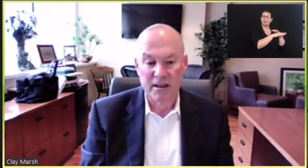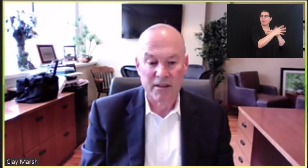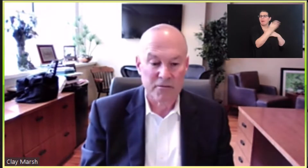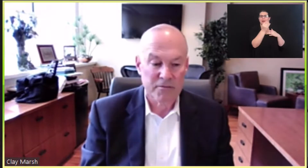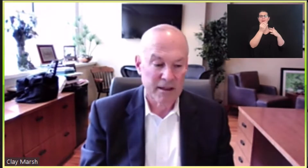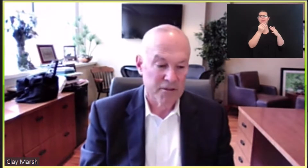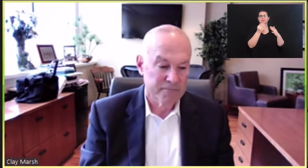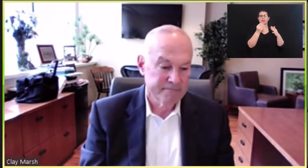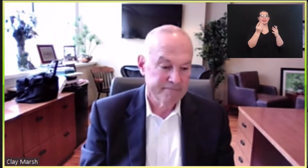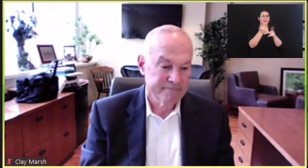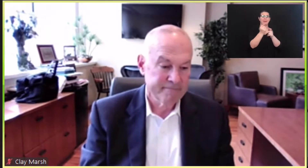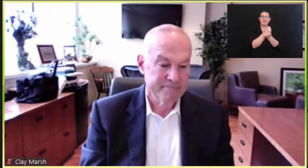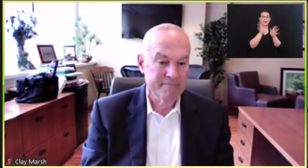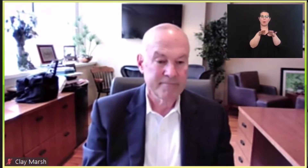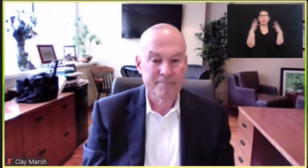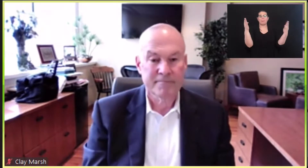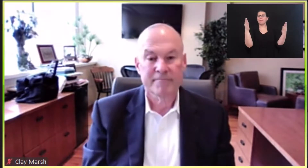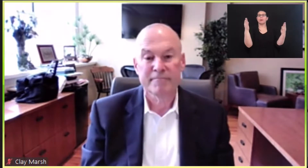this together. Thank you.